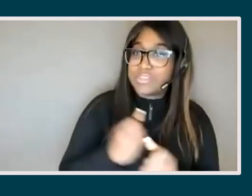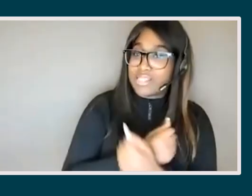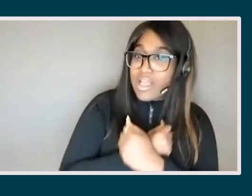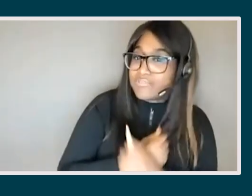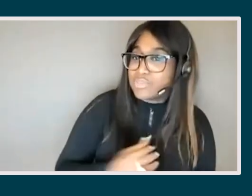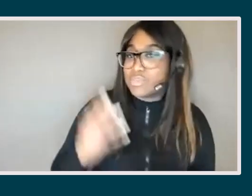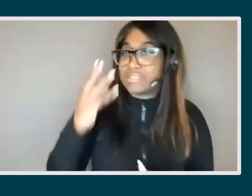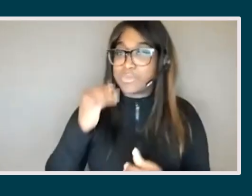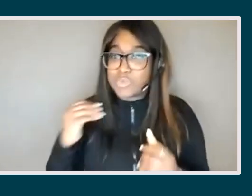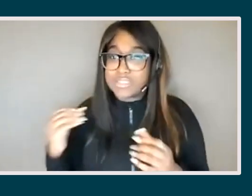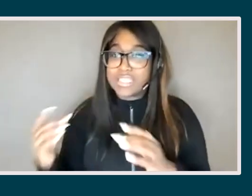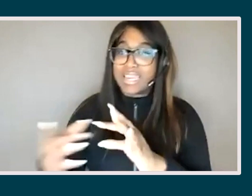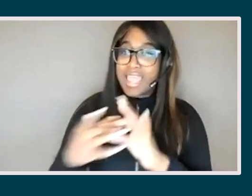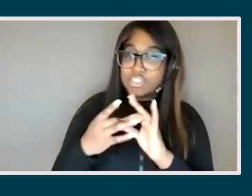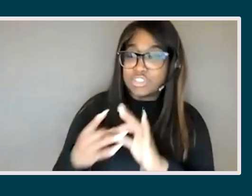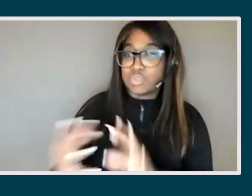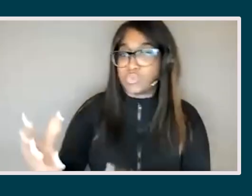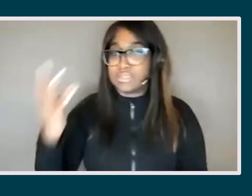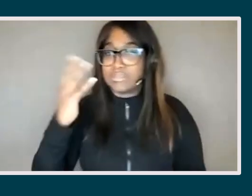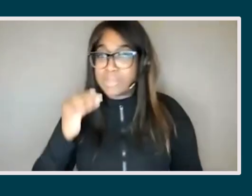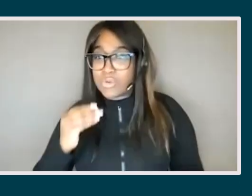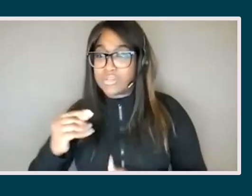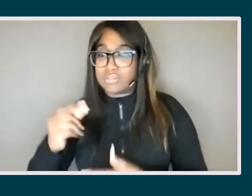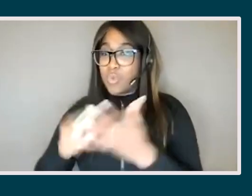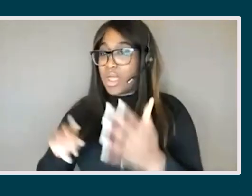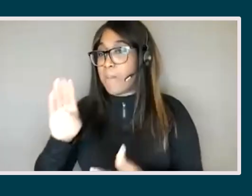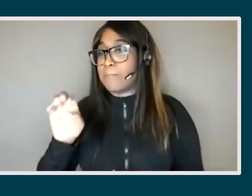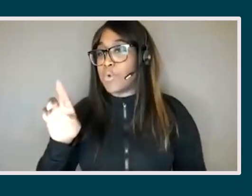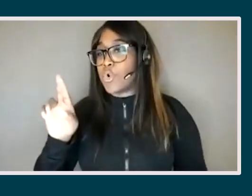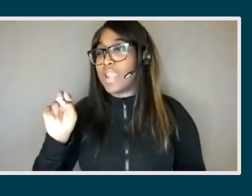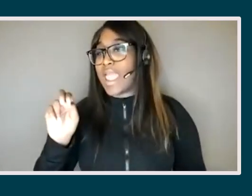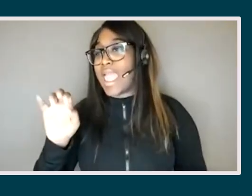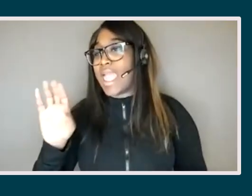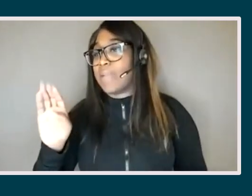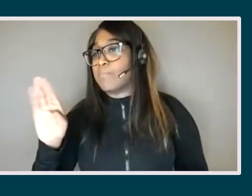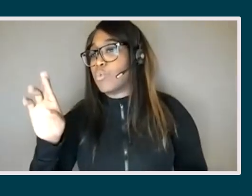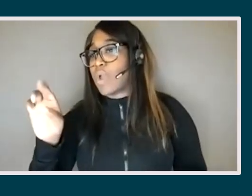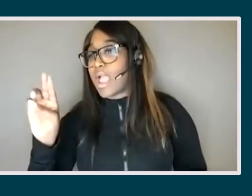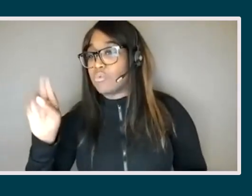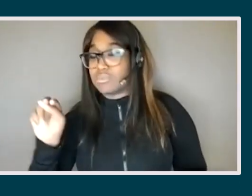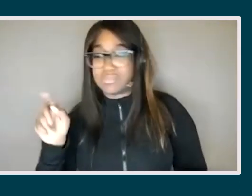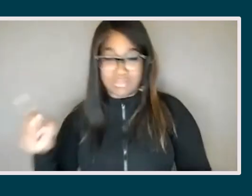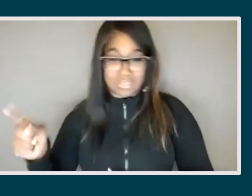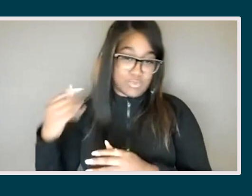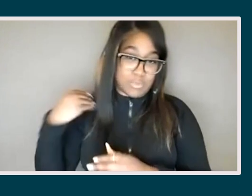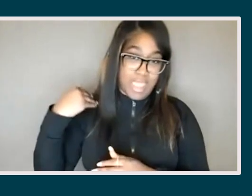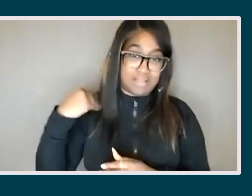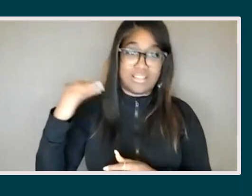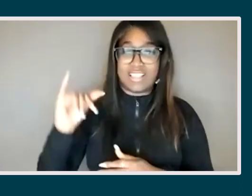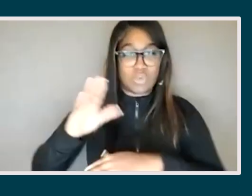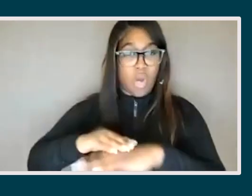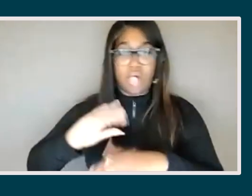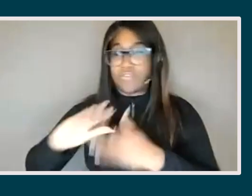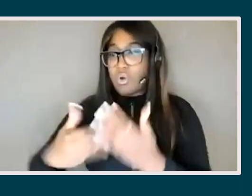experience connection, to experience what, as Brene Brown reminds us, all of the, call of all of our